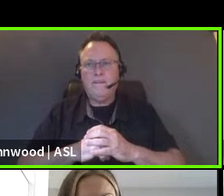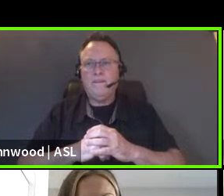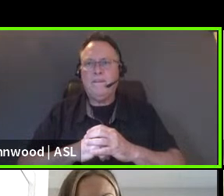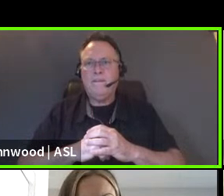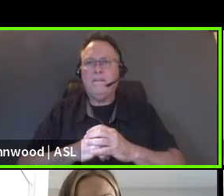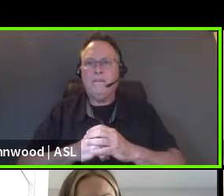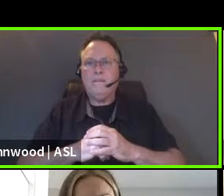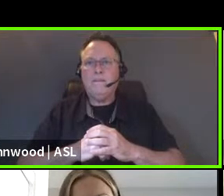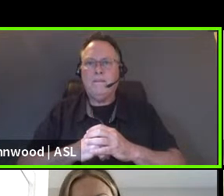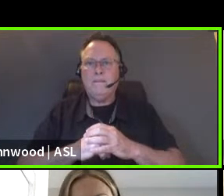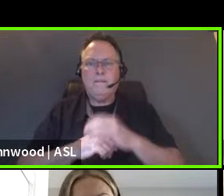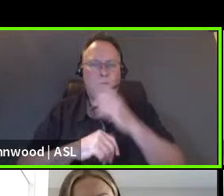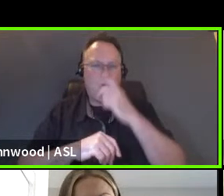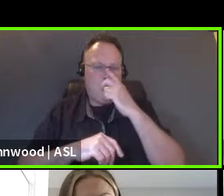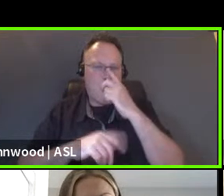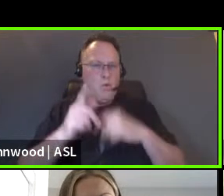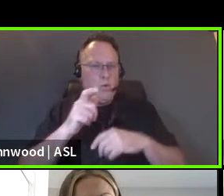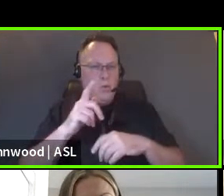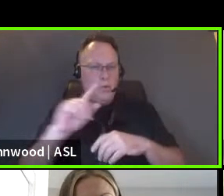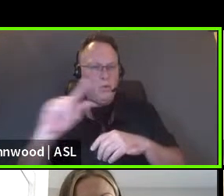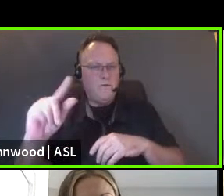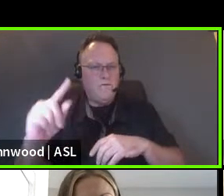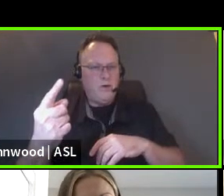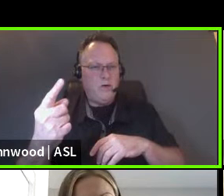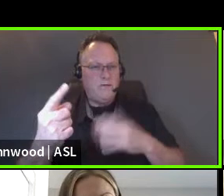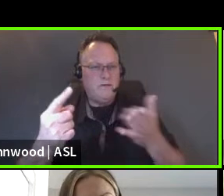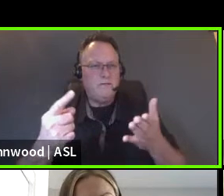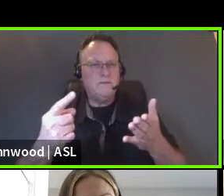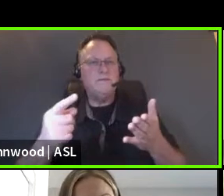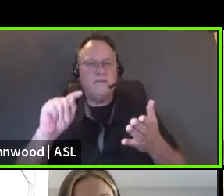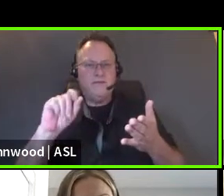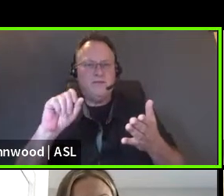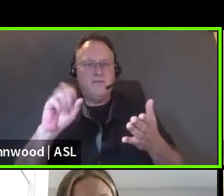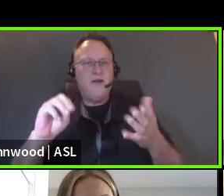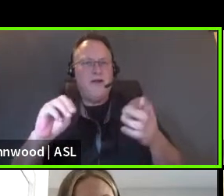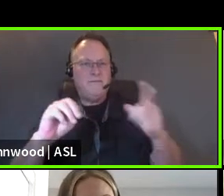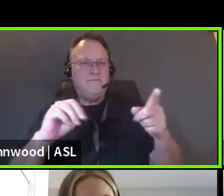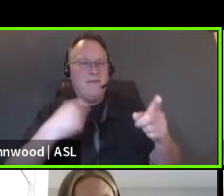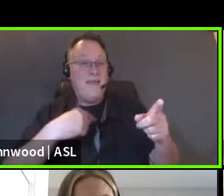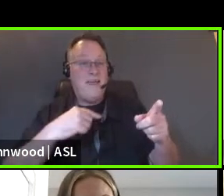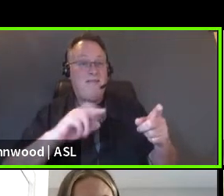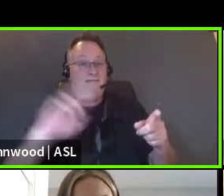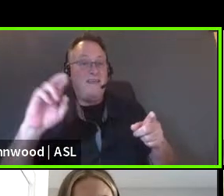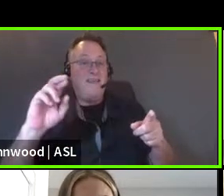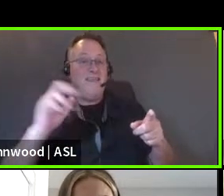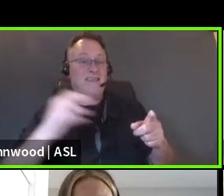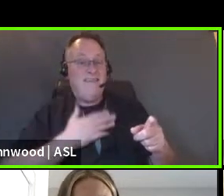I'm just going to go first. Tom's ready. I'm ready.